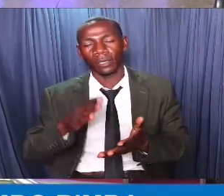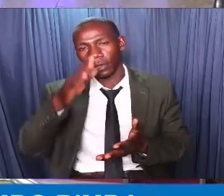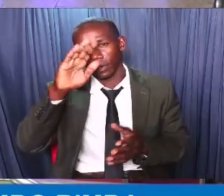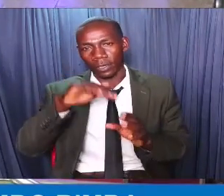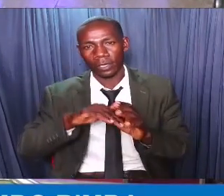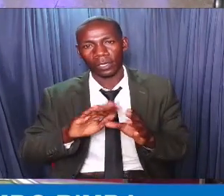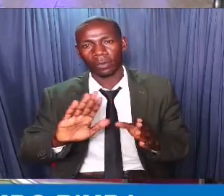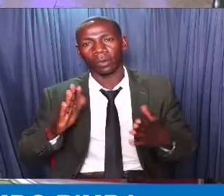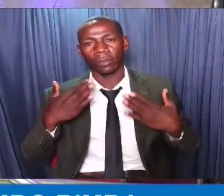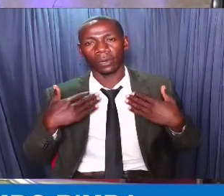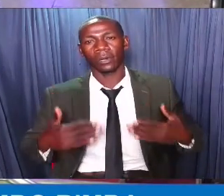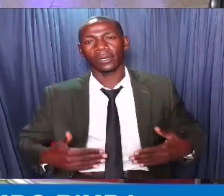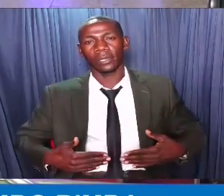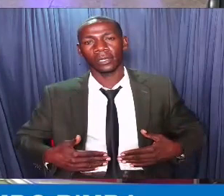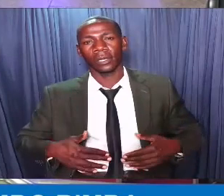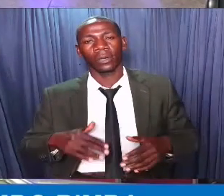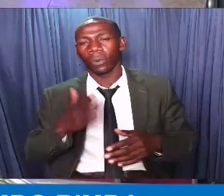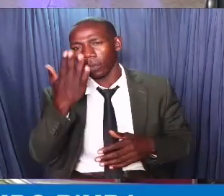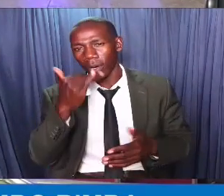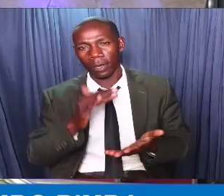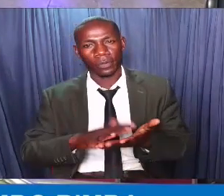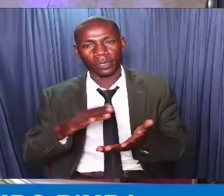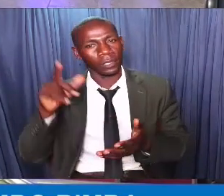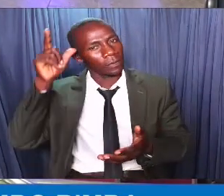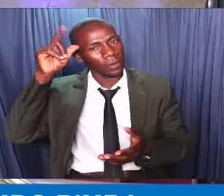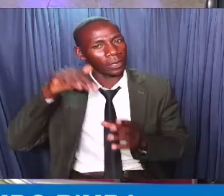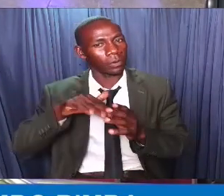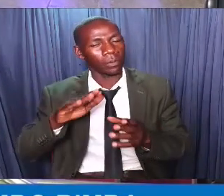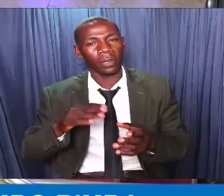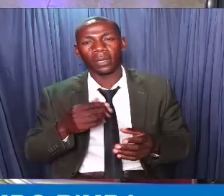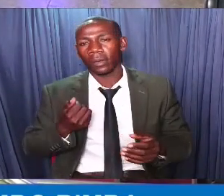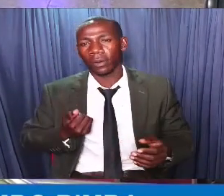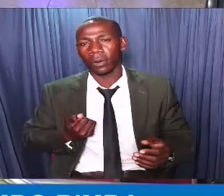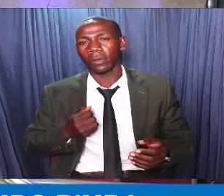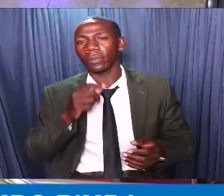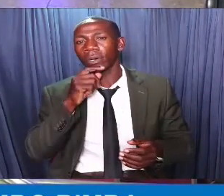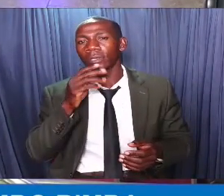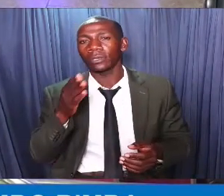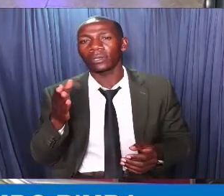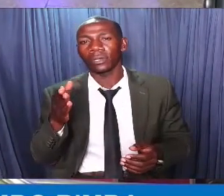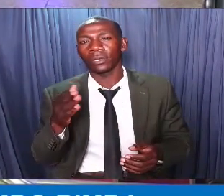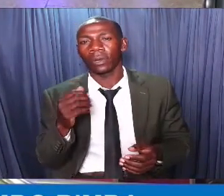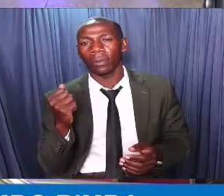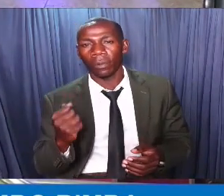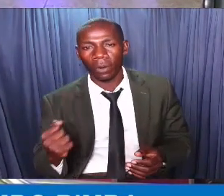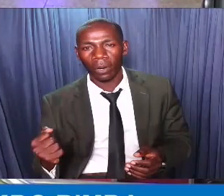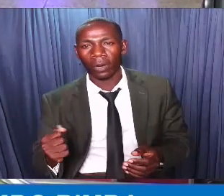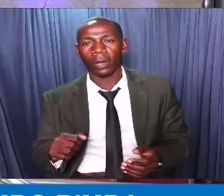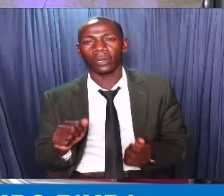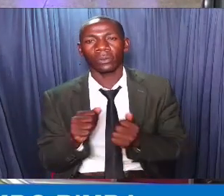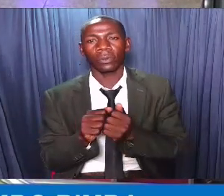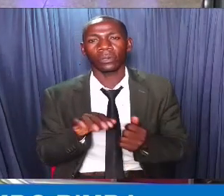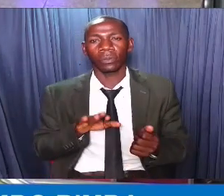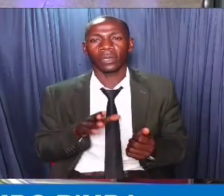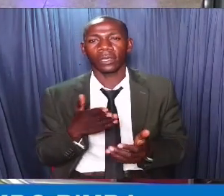yenu. So glorify God. Mbona mwamtukuza shetani katika mili yenu? Glorify God in your body. Vijana wasichana. Boys and girls. Wazee kwa wamama. Men